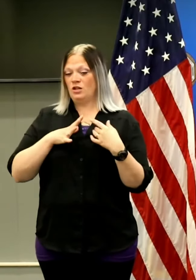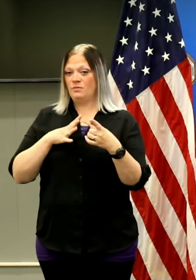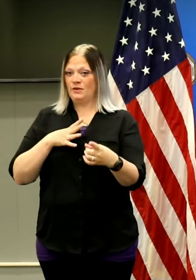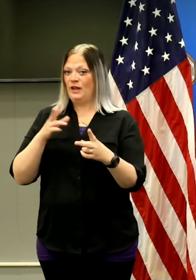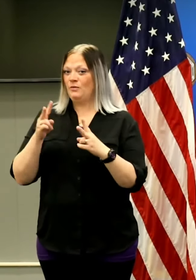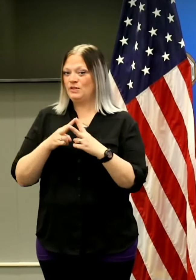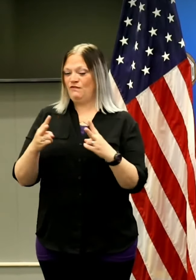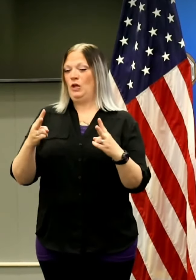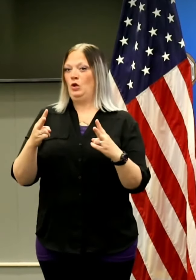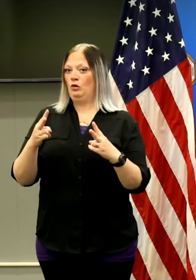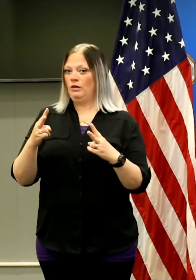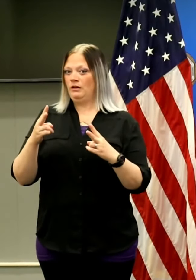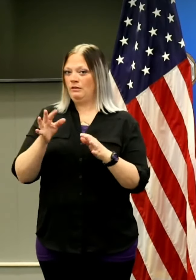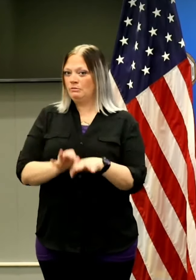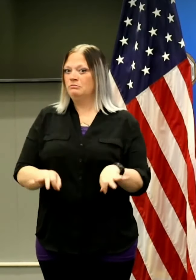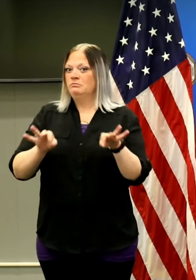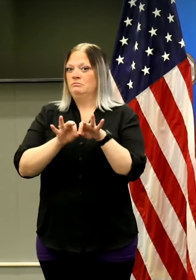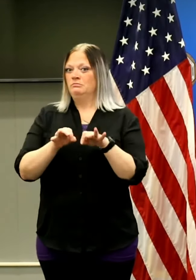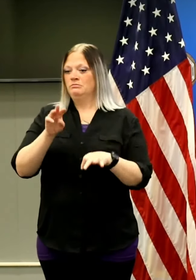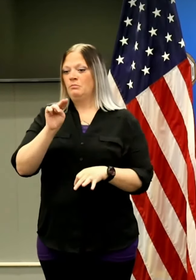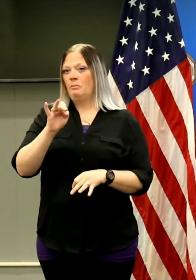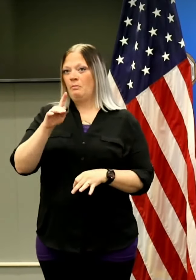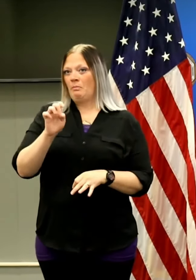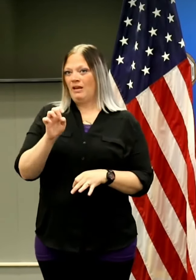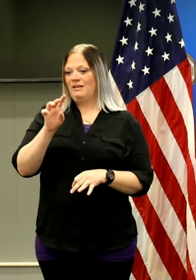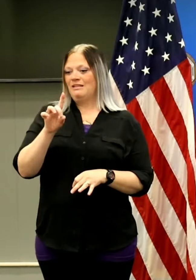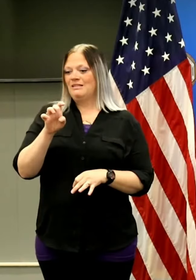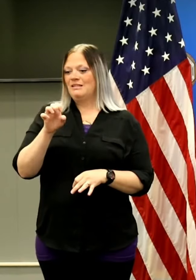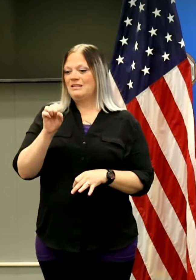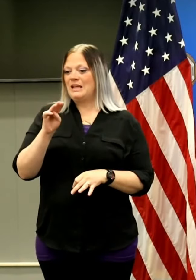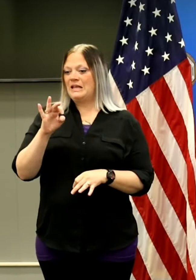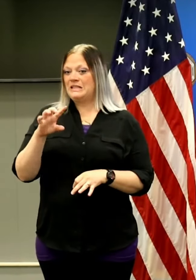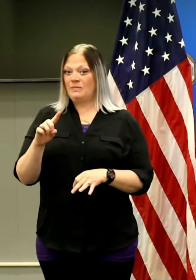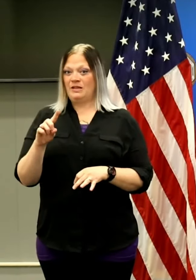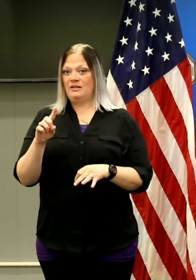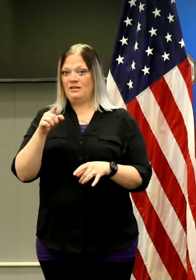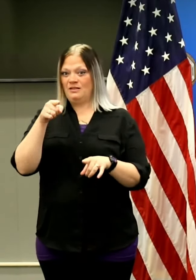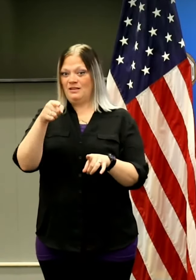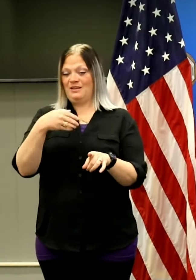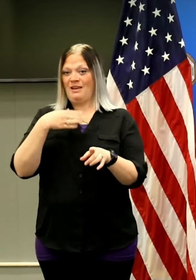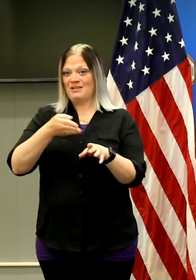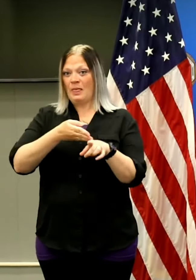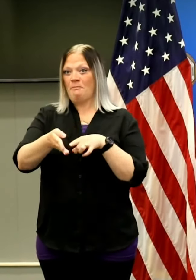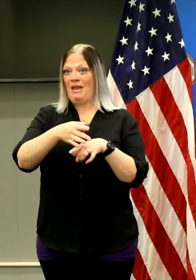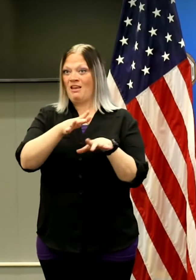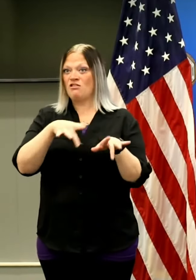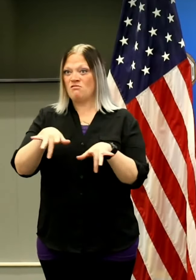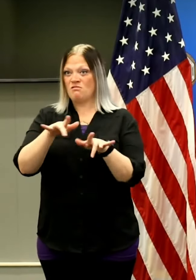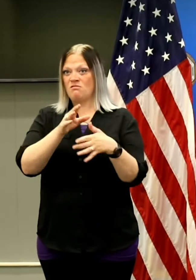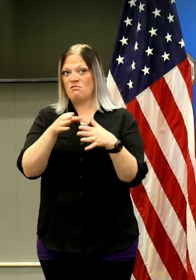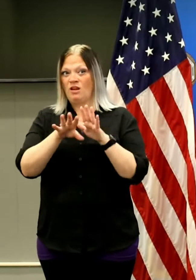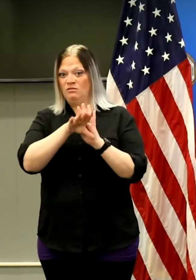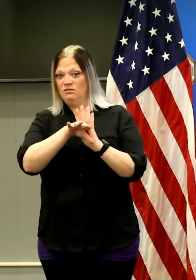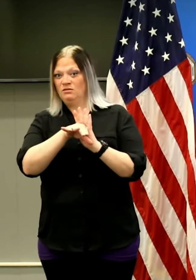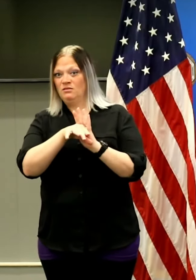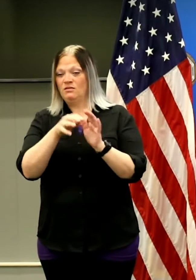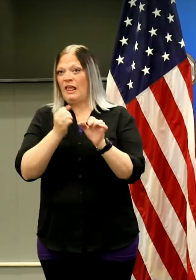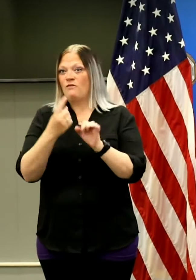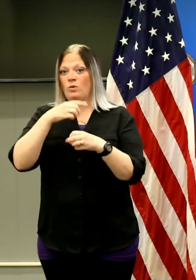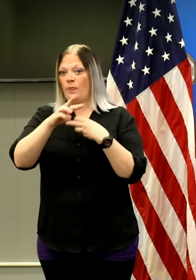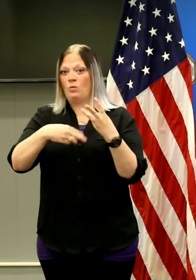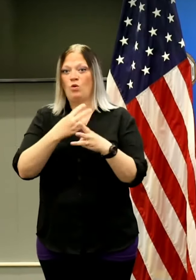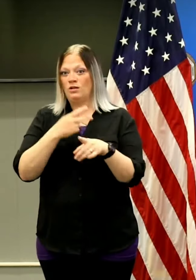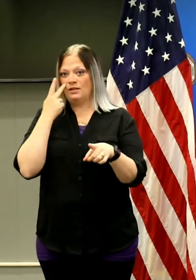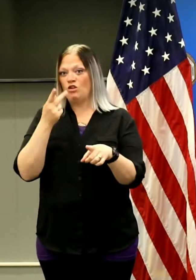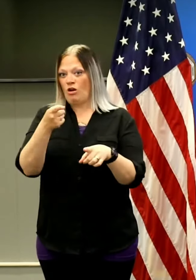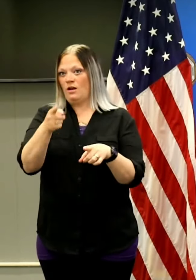that, Mike Desmond here from WBFO, who had the main recording that I think has gone, almost seems like everybody in the world has seen. And we do